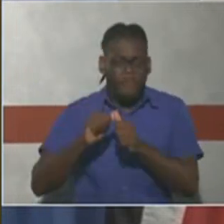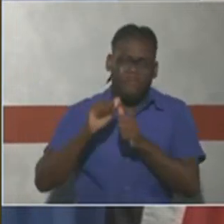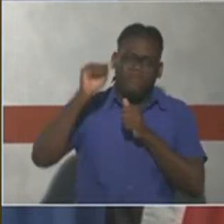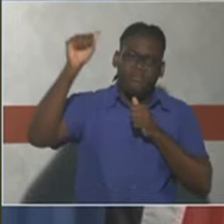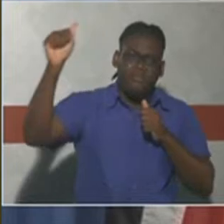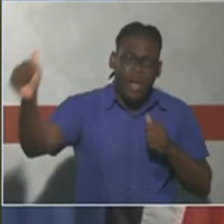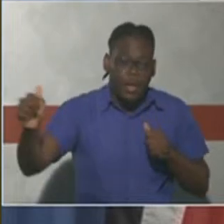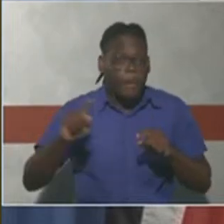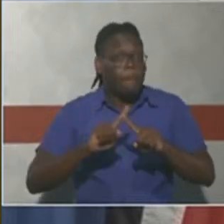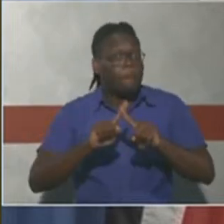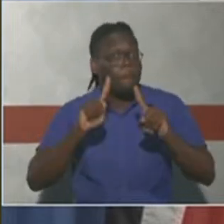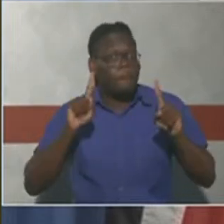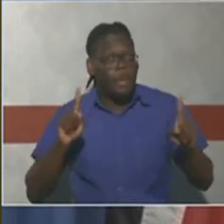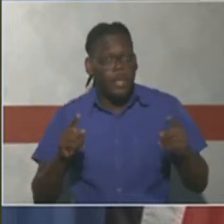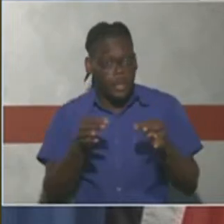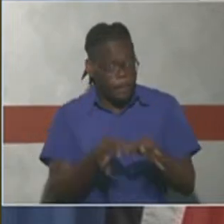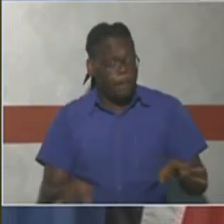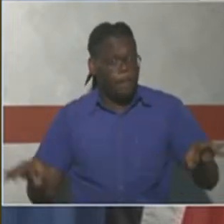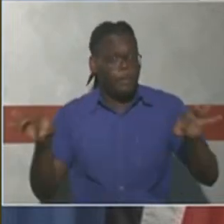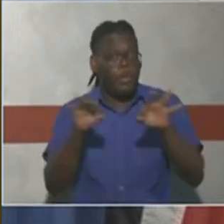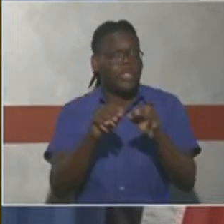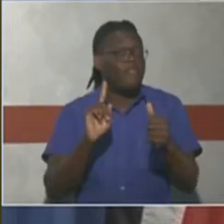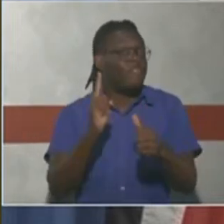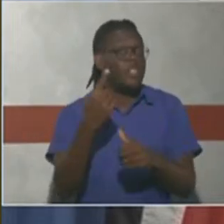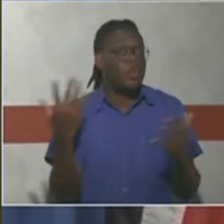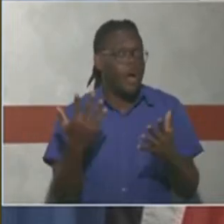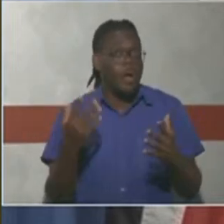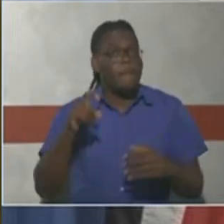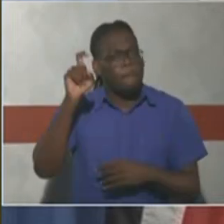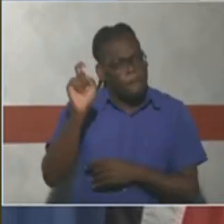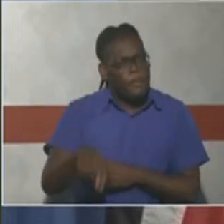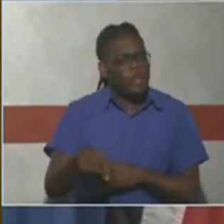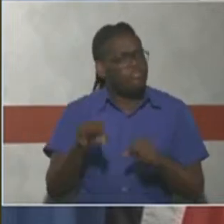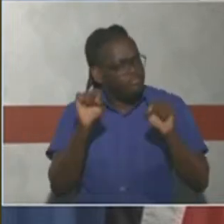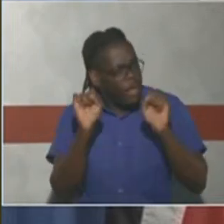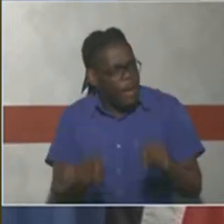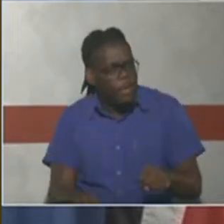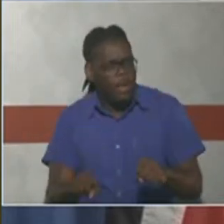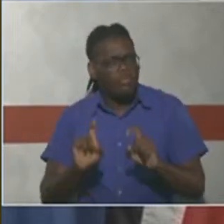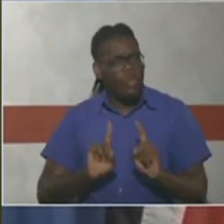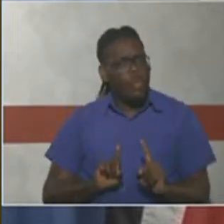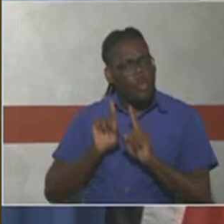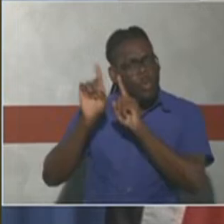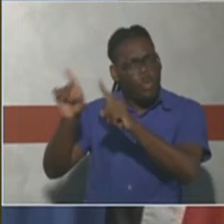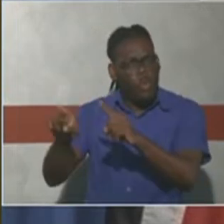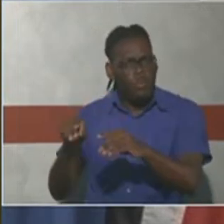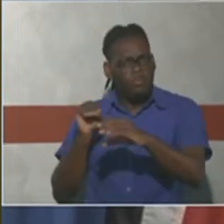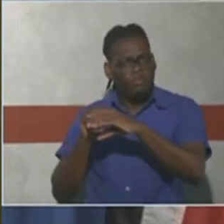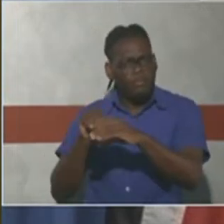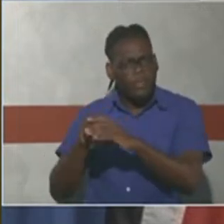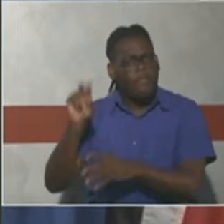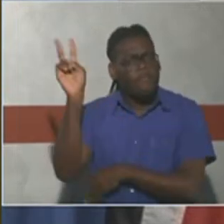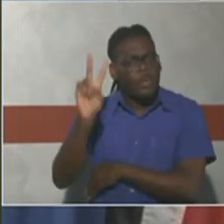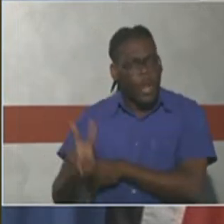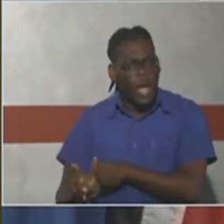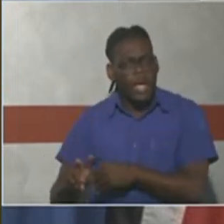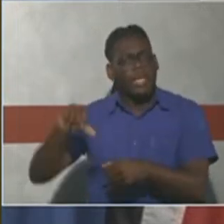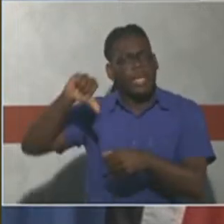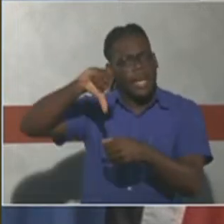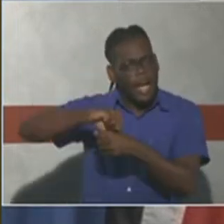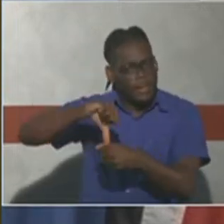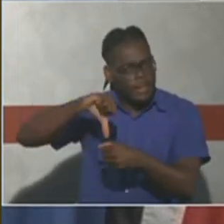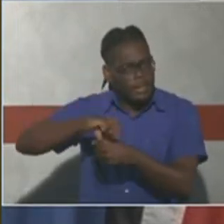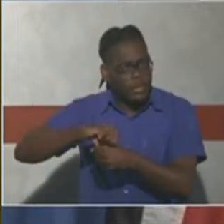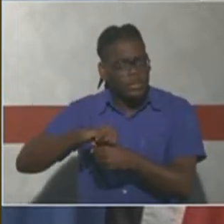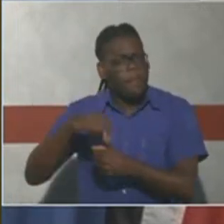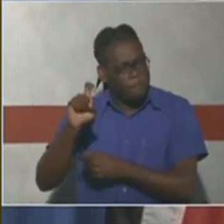a CARICOM team which met with the U.S. Treasury and the Department of Energy and the United States State